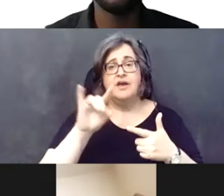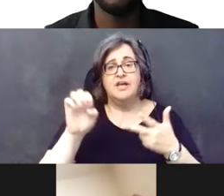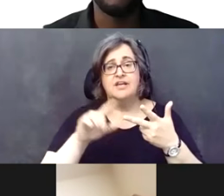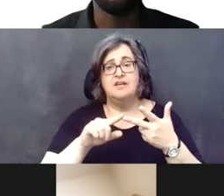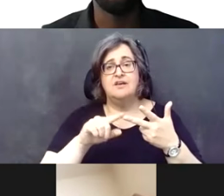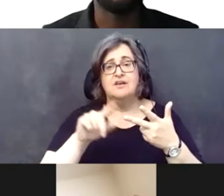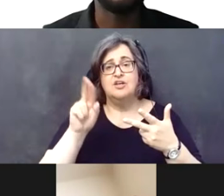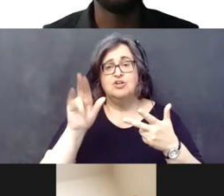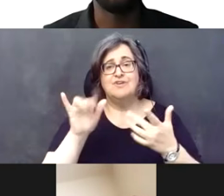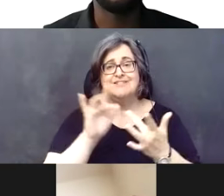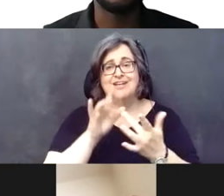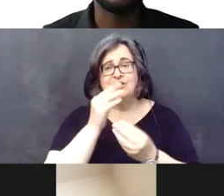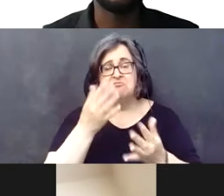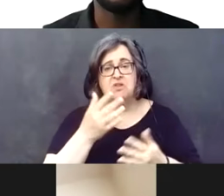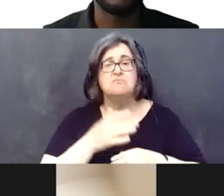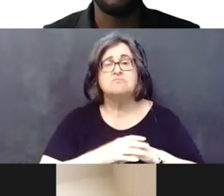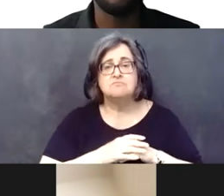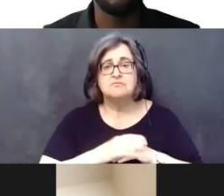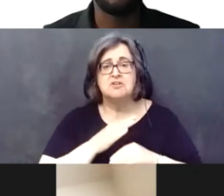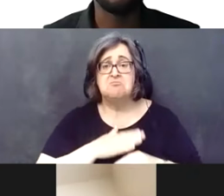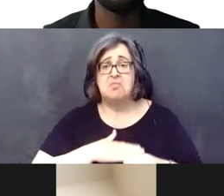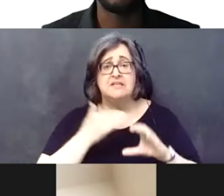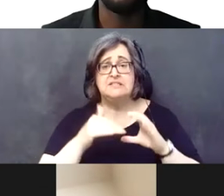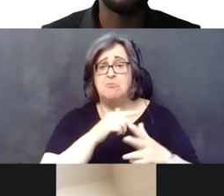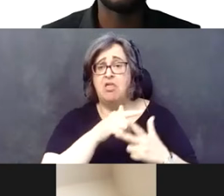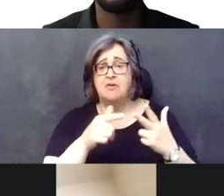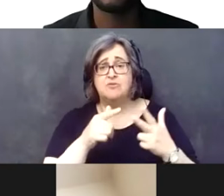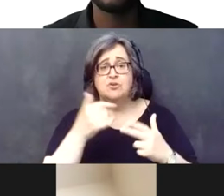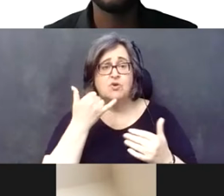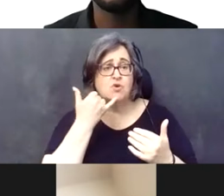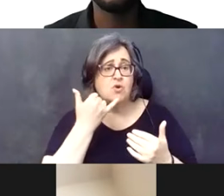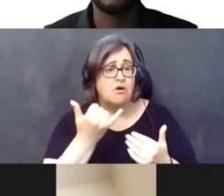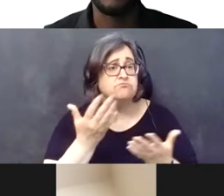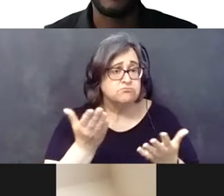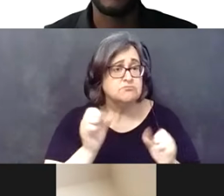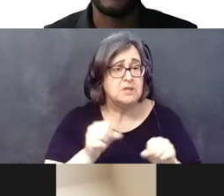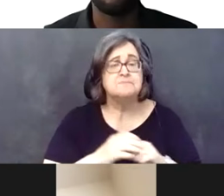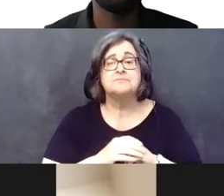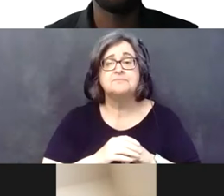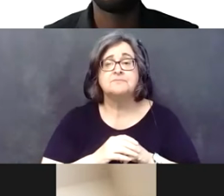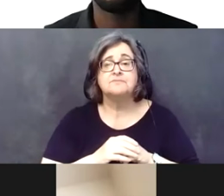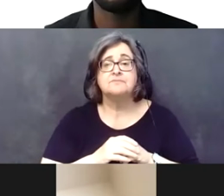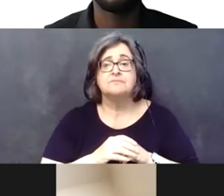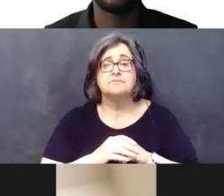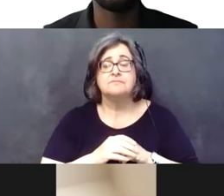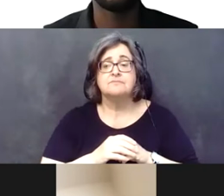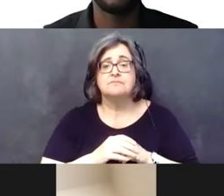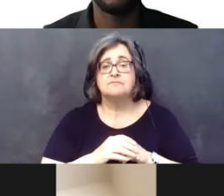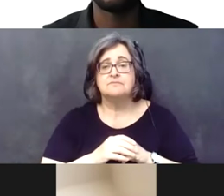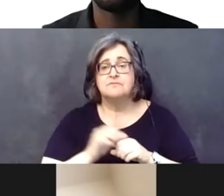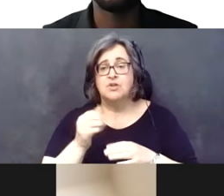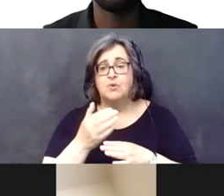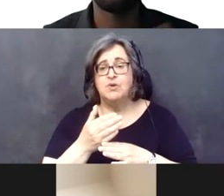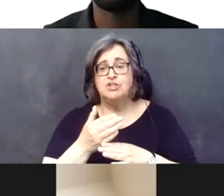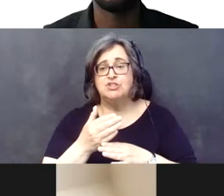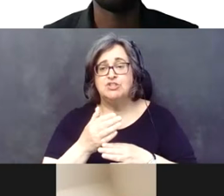here. Please feel free to email them or call in some cases. And I can ensure that